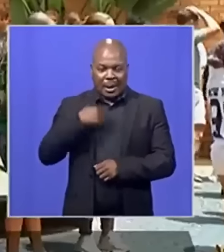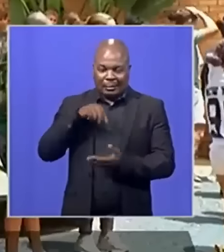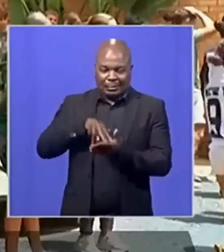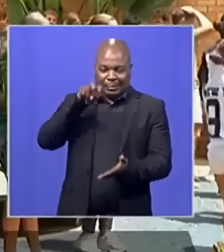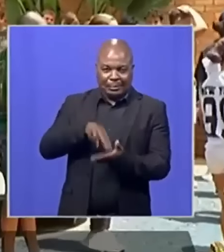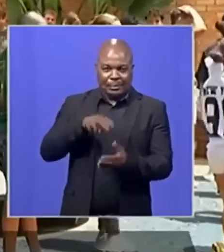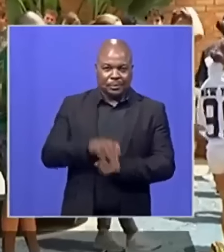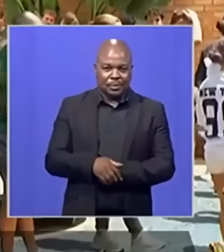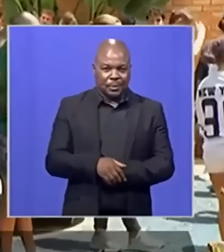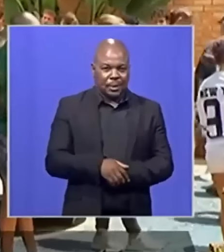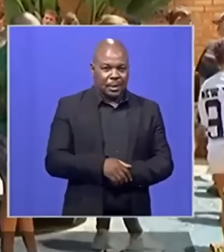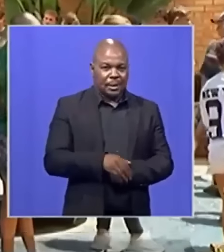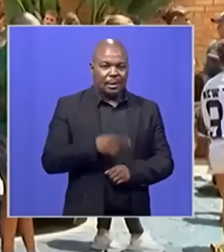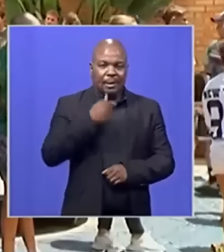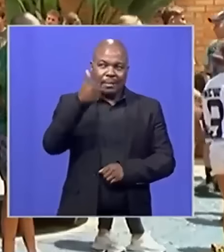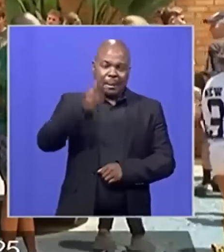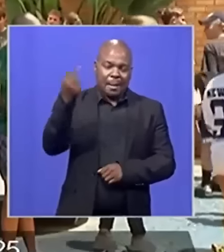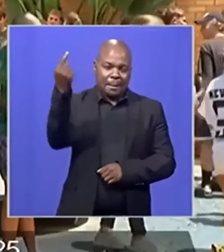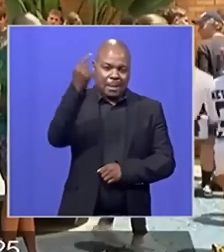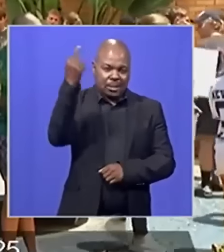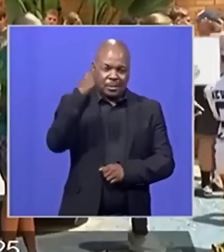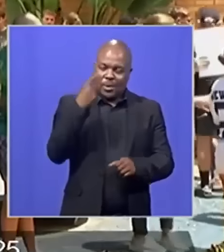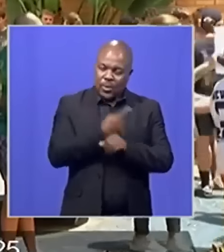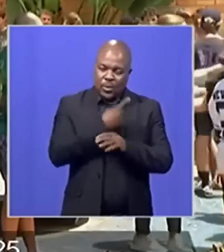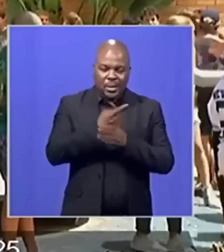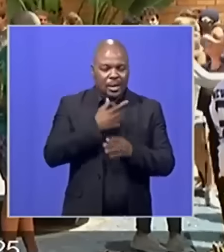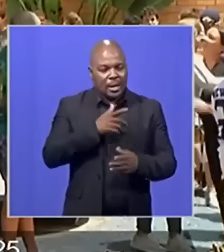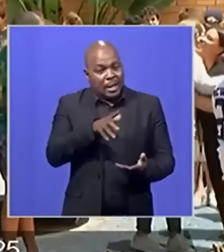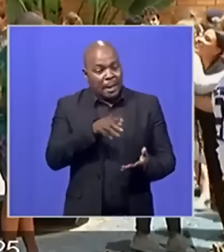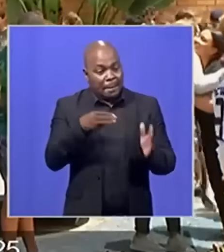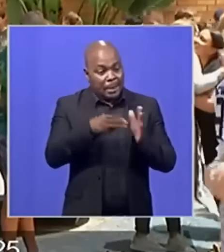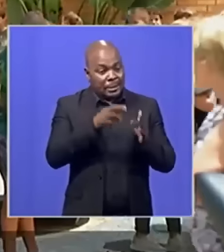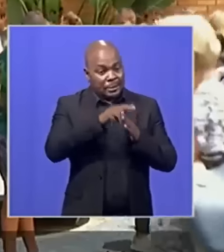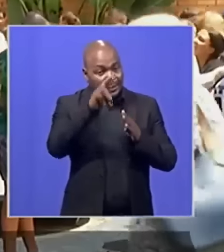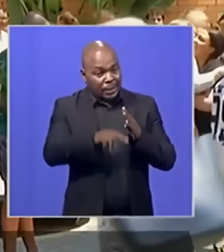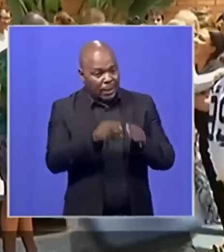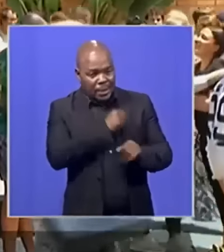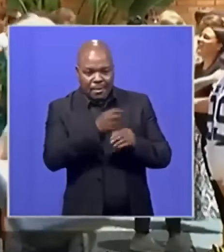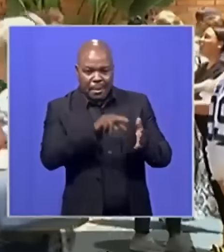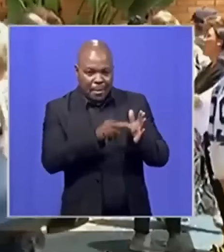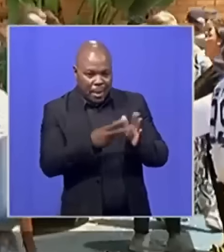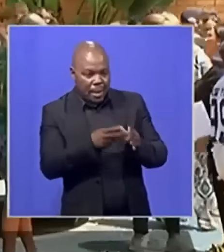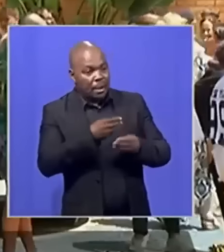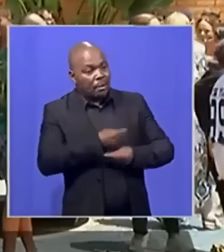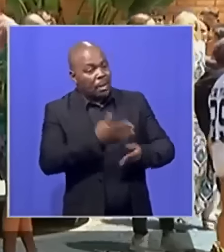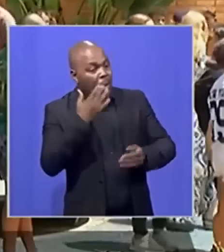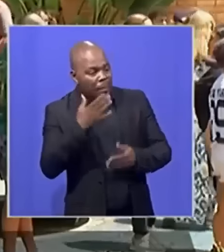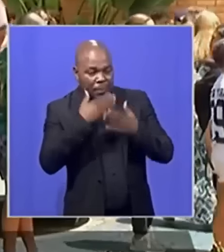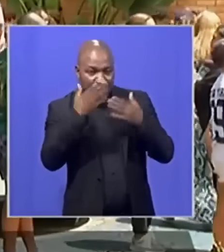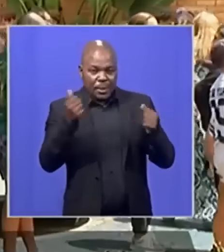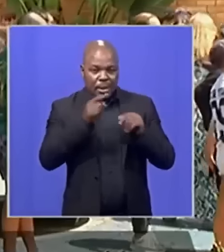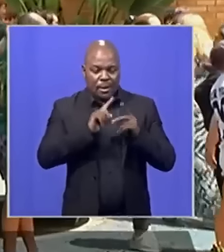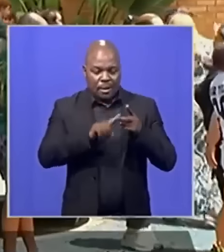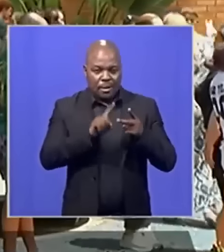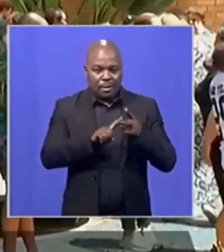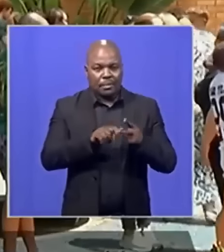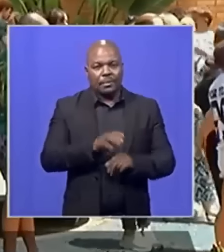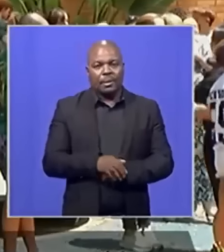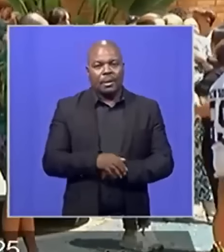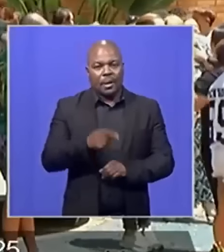A headmaster's work never stops, so bad planning. We didn't know when the matric results would be planned or released, and we had a new